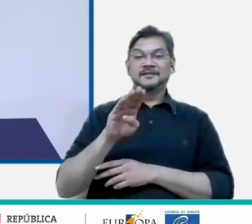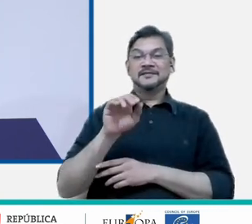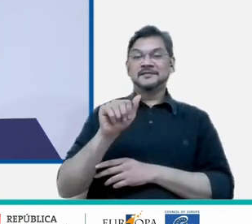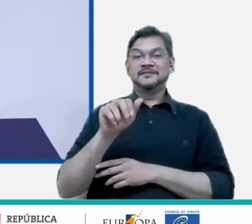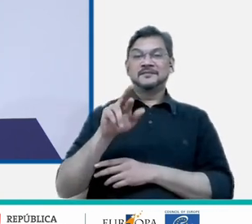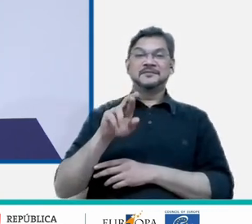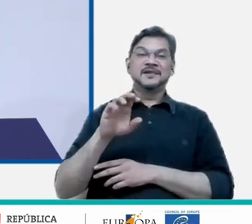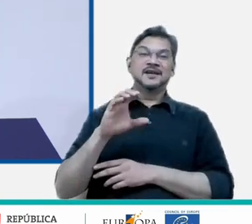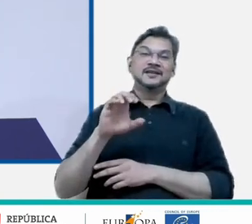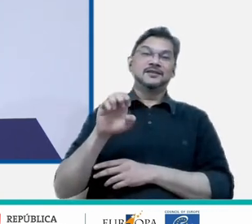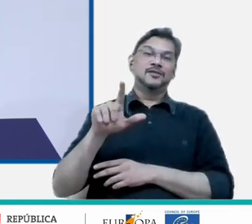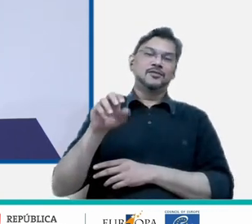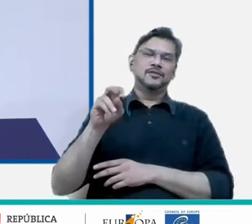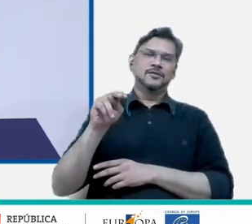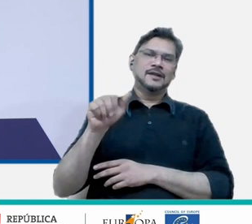ask her,